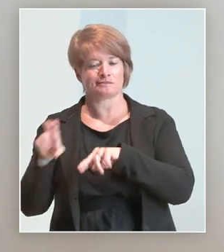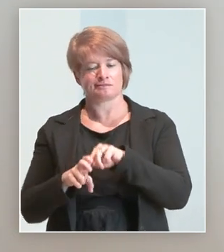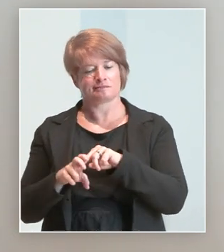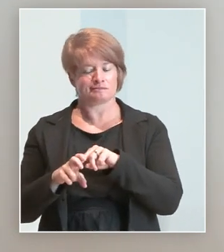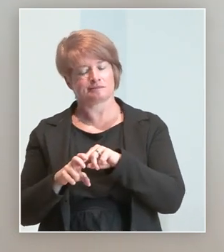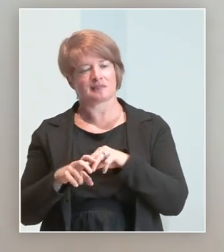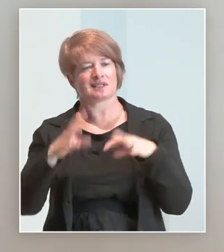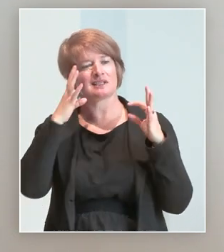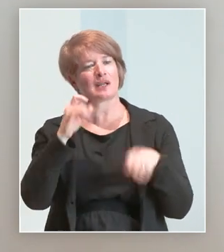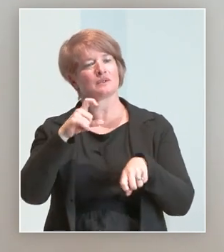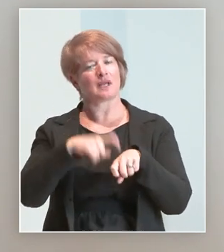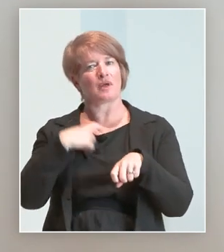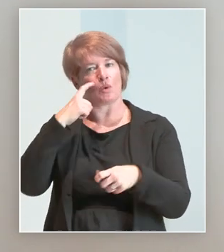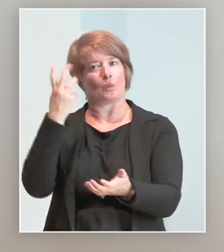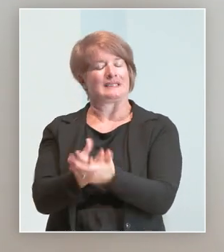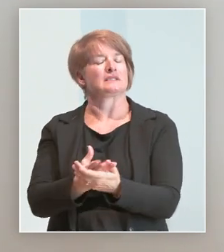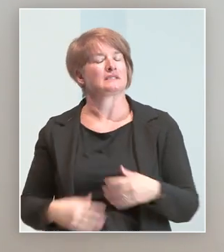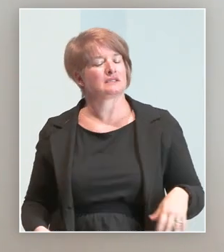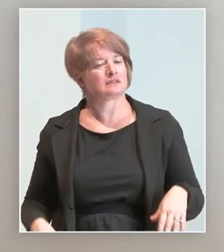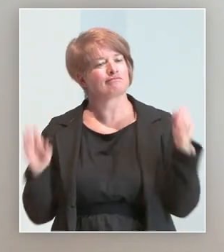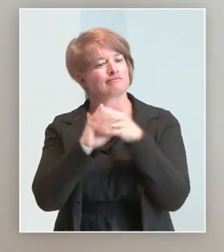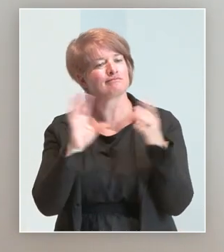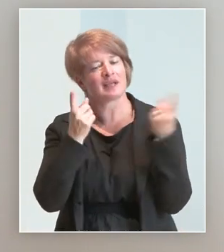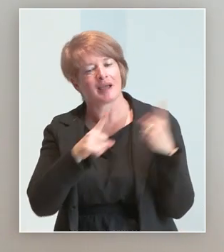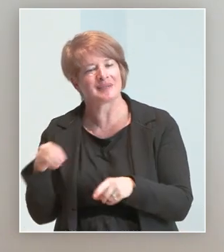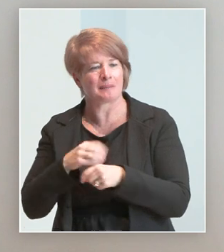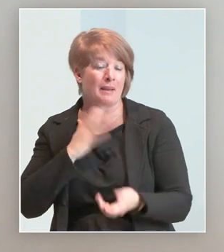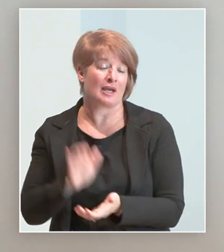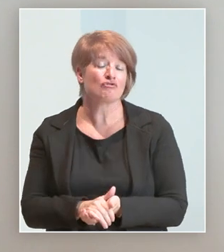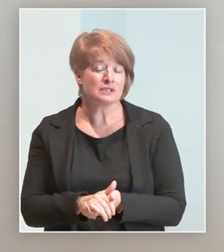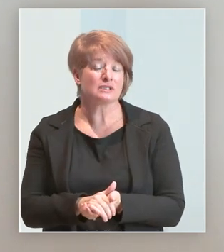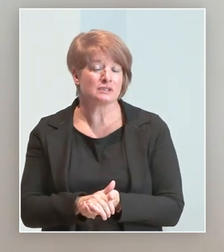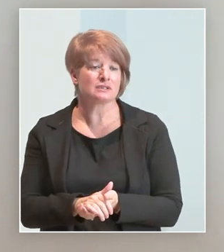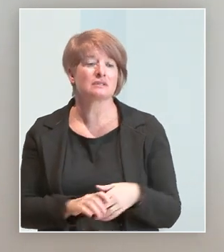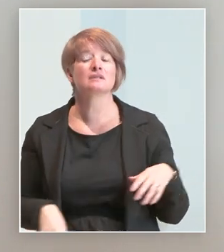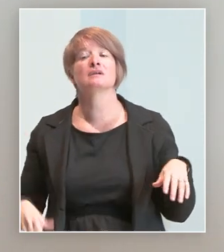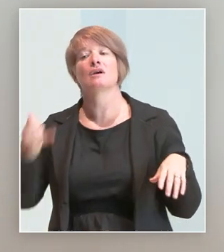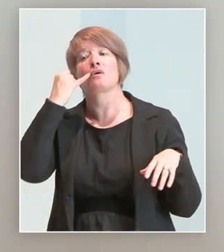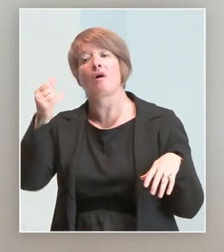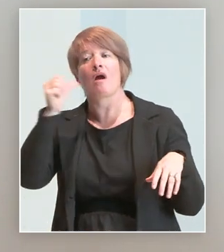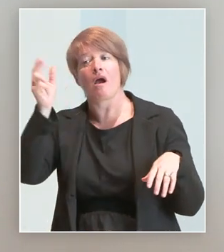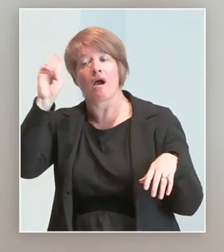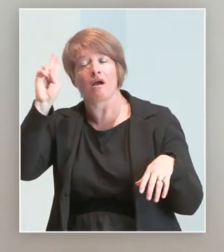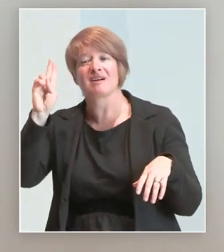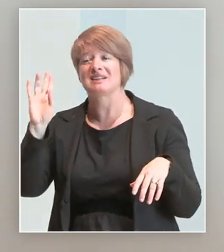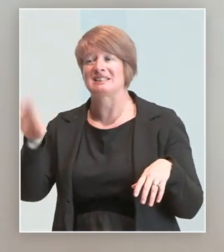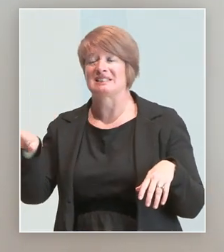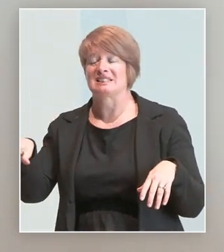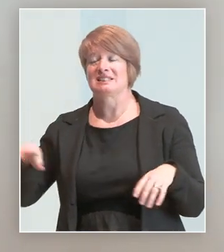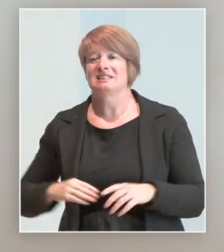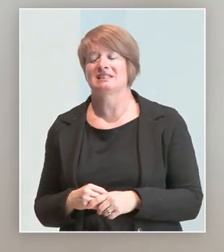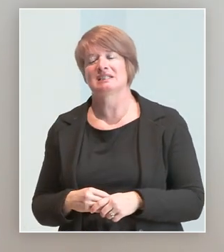it was time to get a witness, tell about what was happening within my marriage. I called my aunt and uncle, telling them,